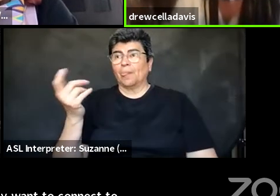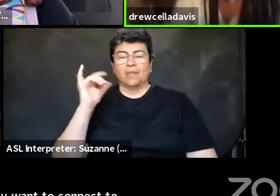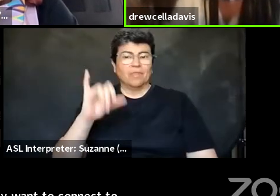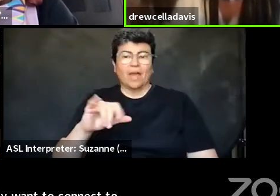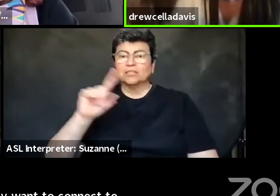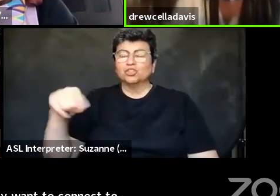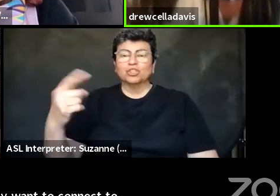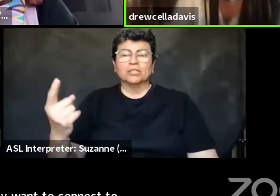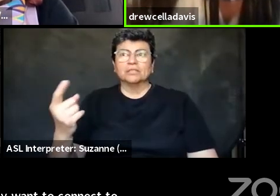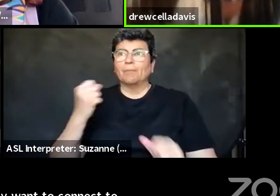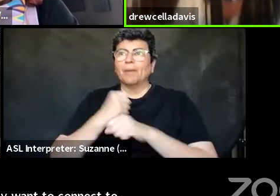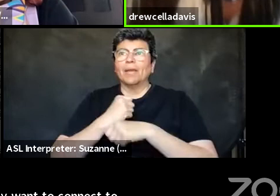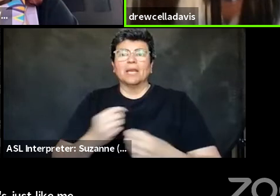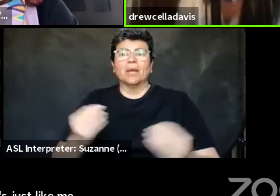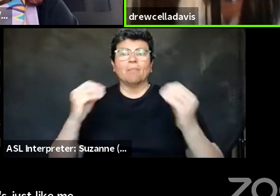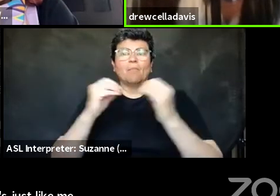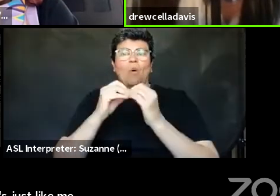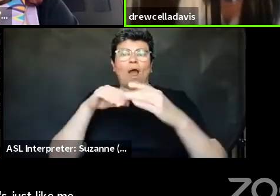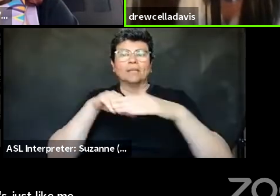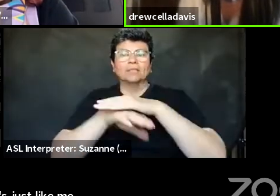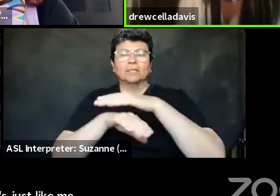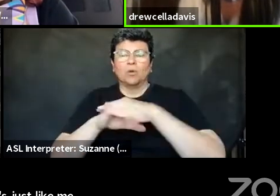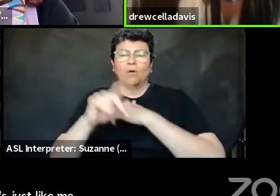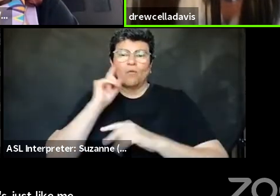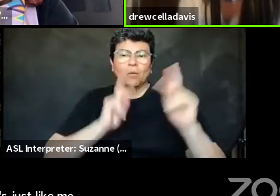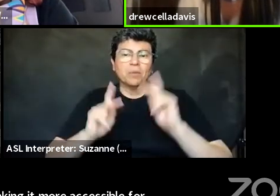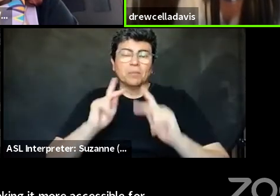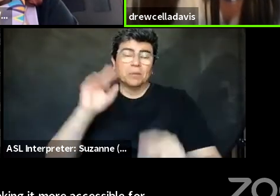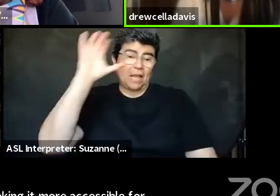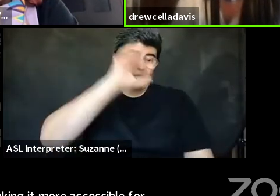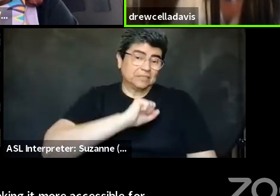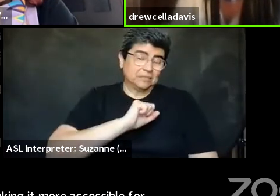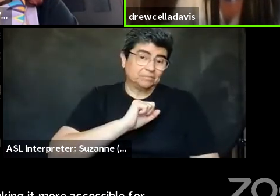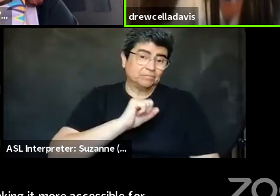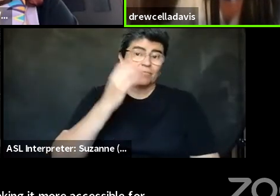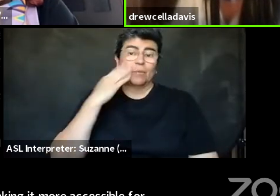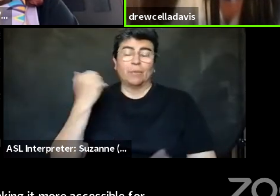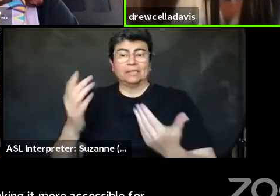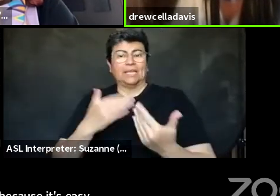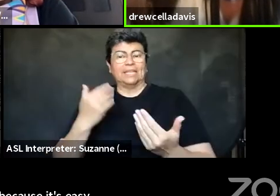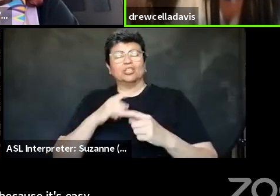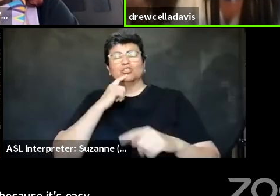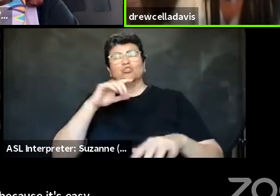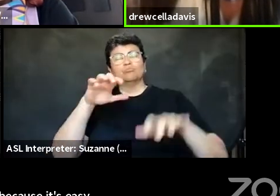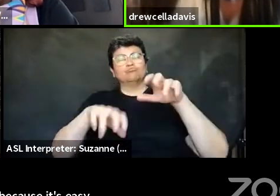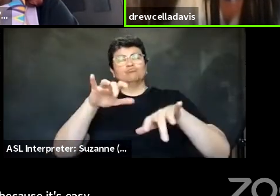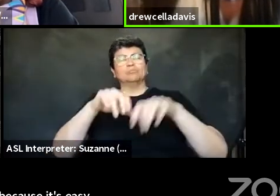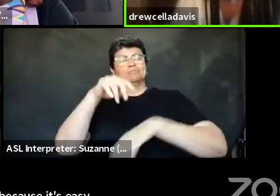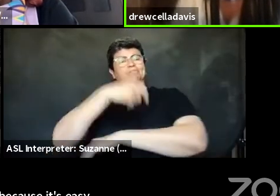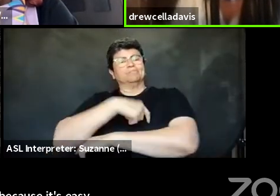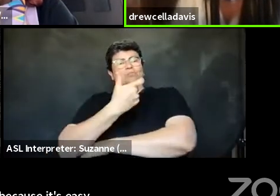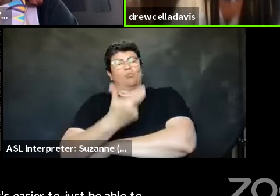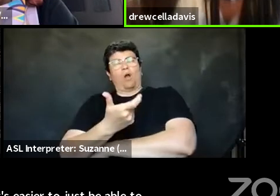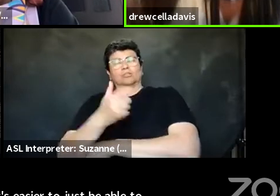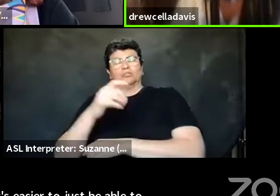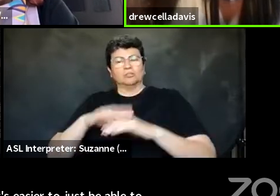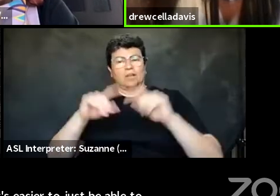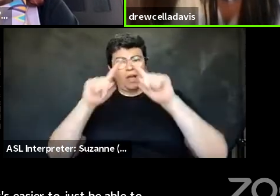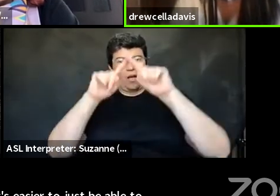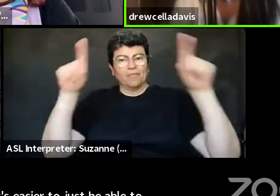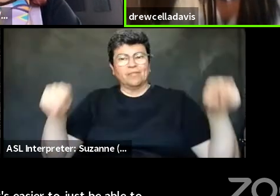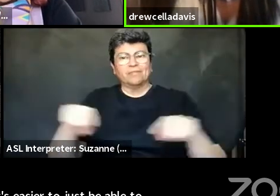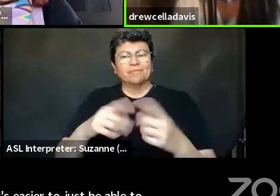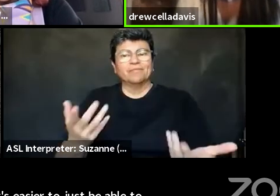like making it more accessible for people, I guess. Because it's easier to just be able to pull something up on your